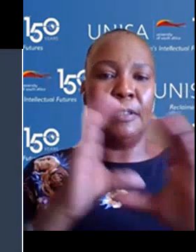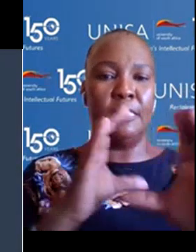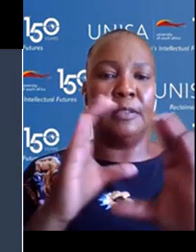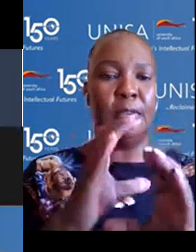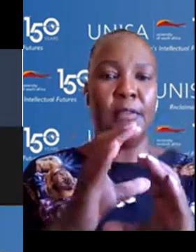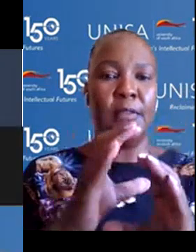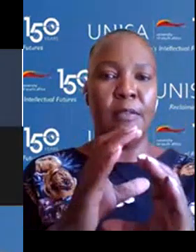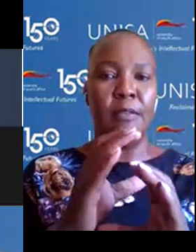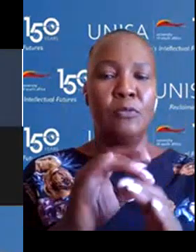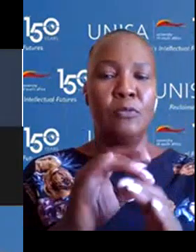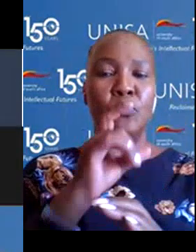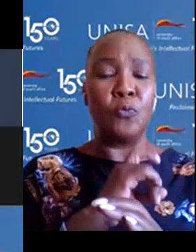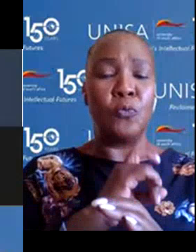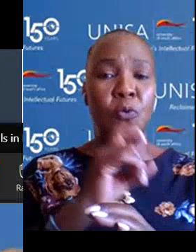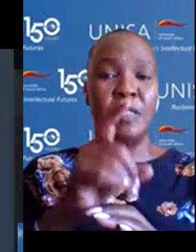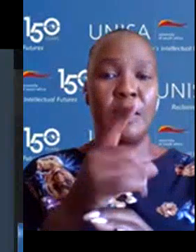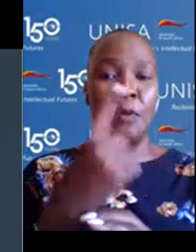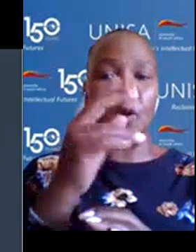used OneNote?